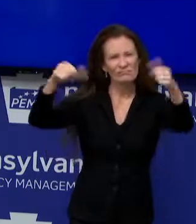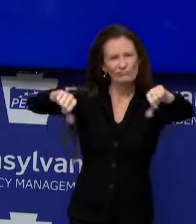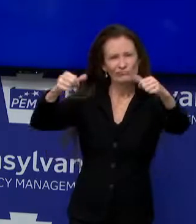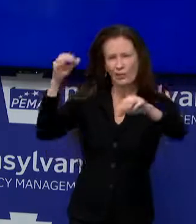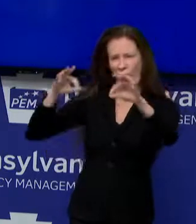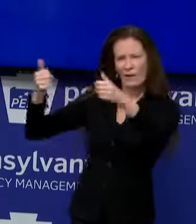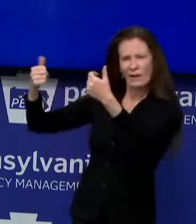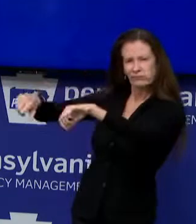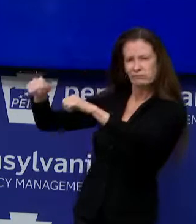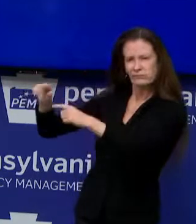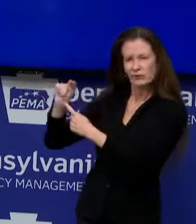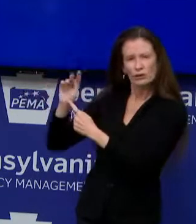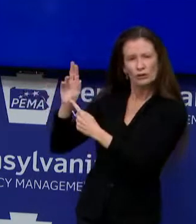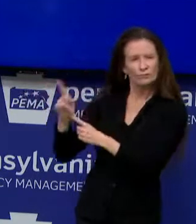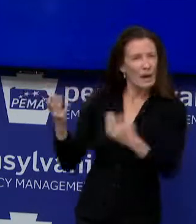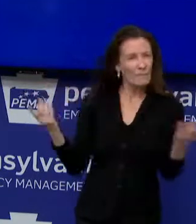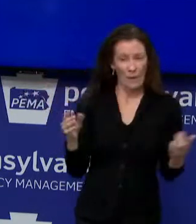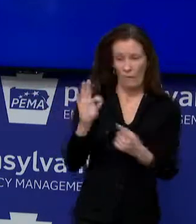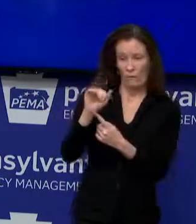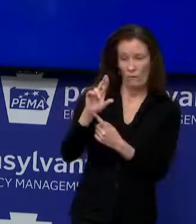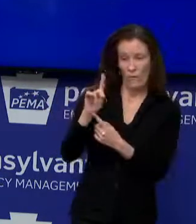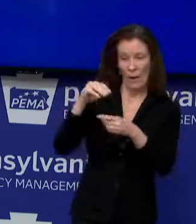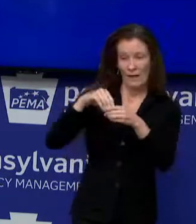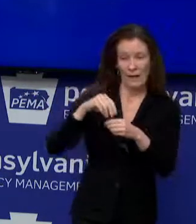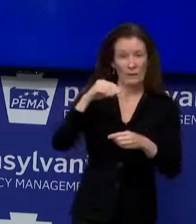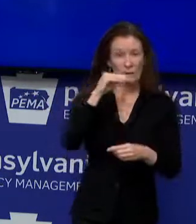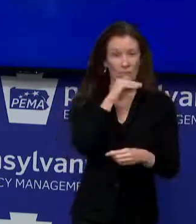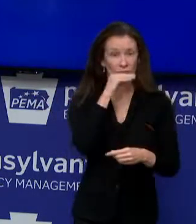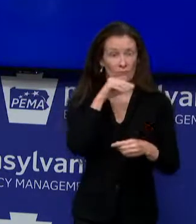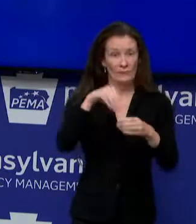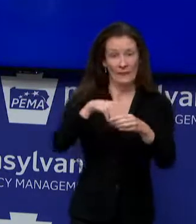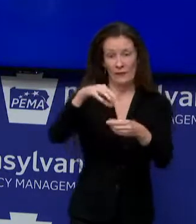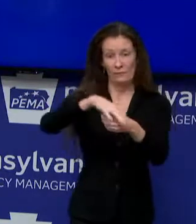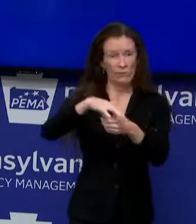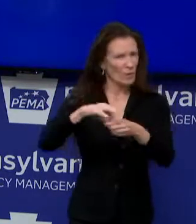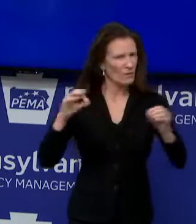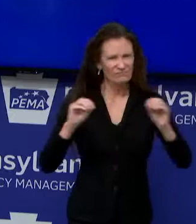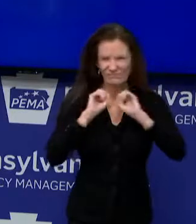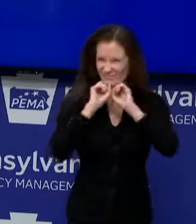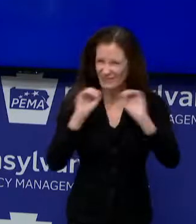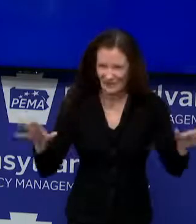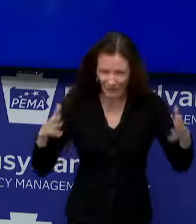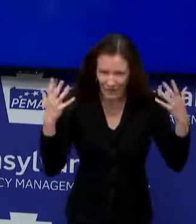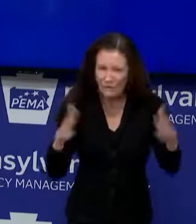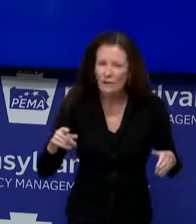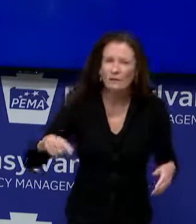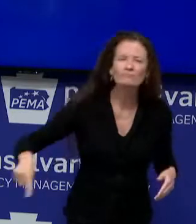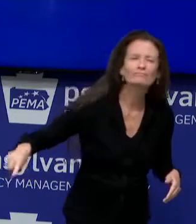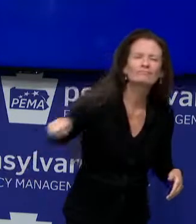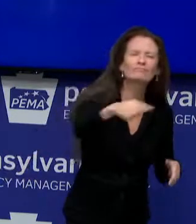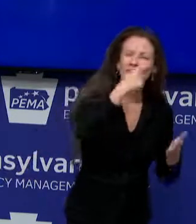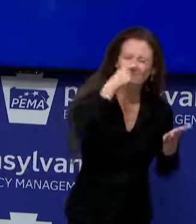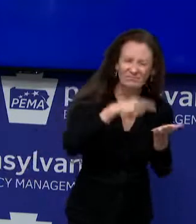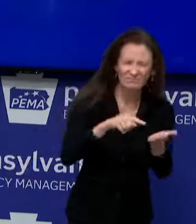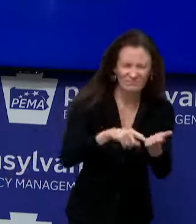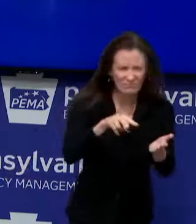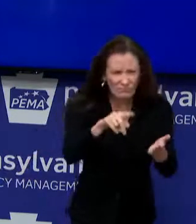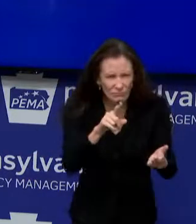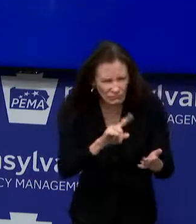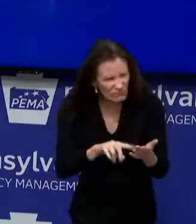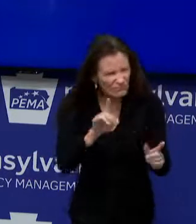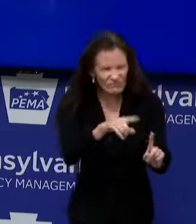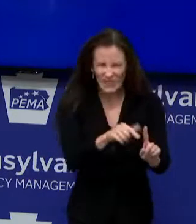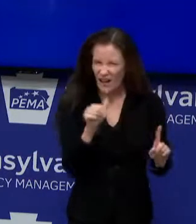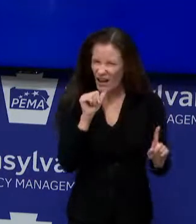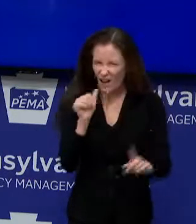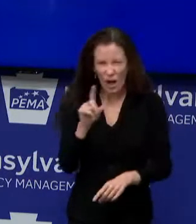administration experts have also independently debunked these false accusations. Even Trump administration officials have spoken up to